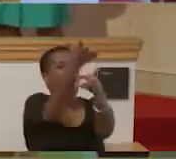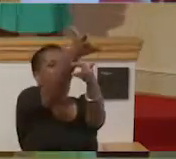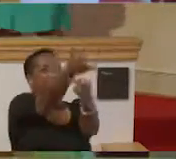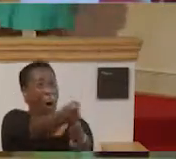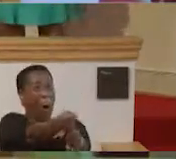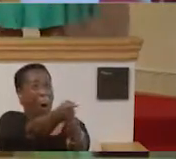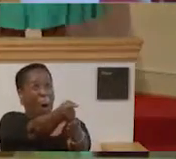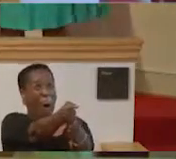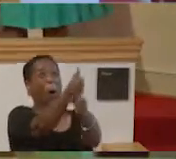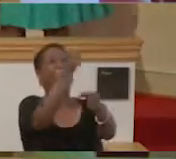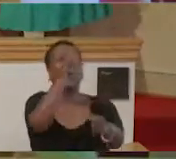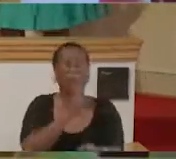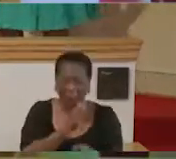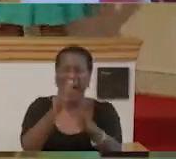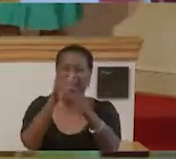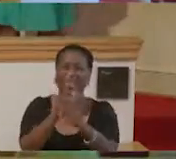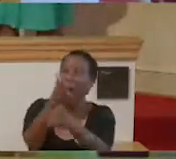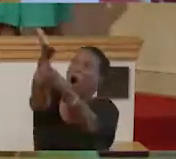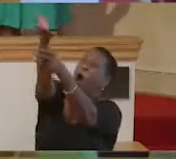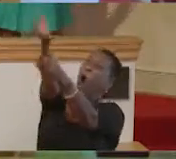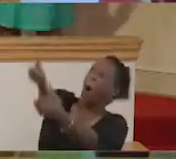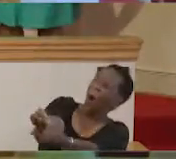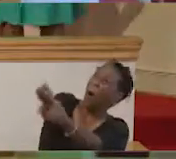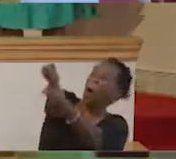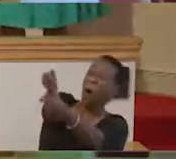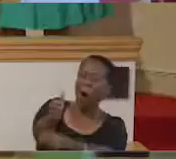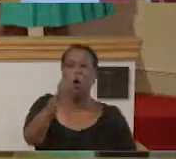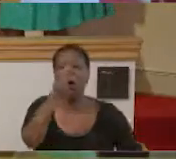hold on, hold on,